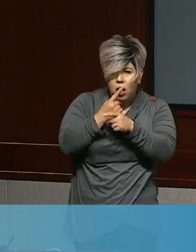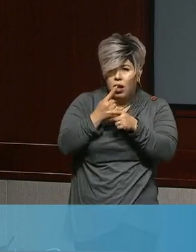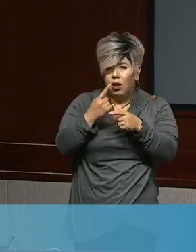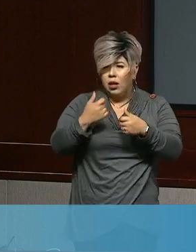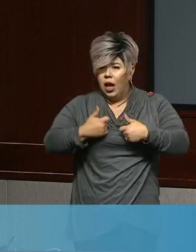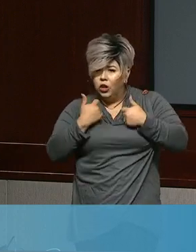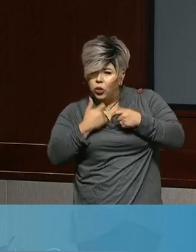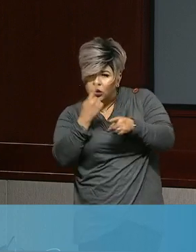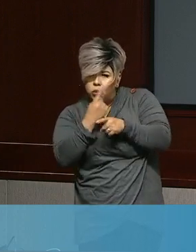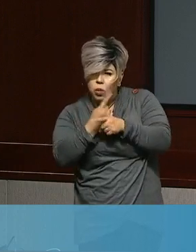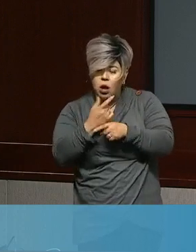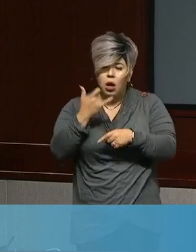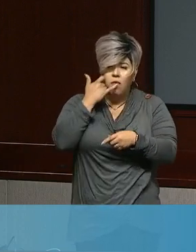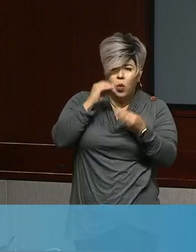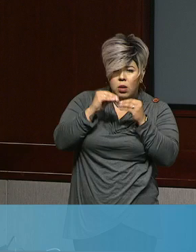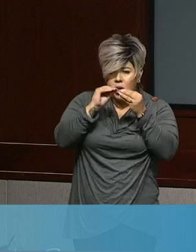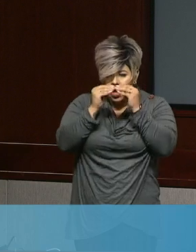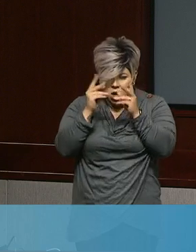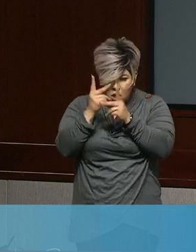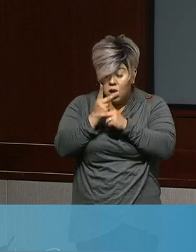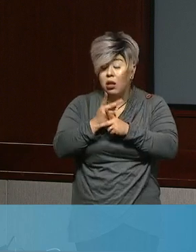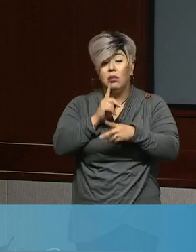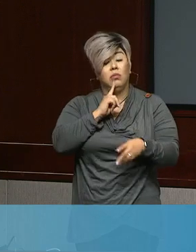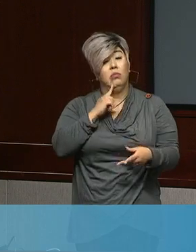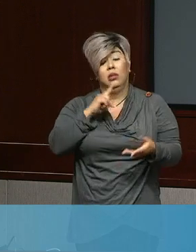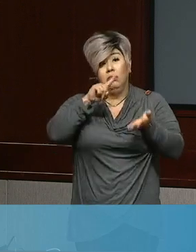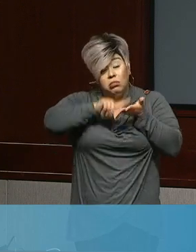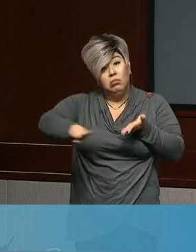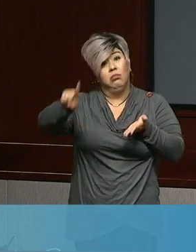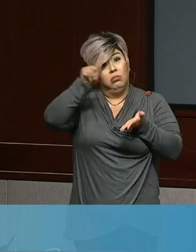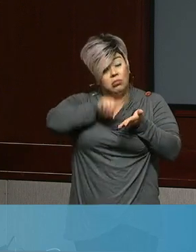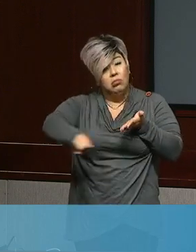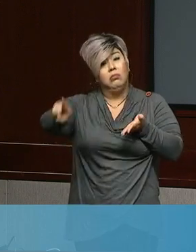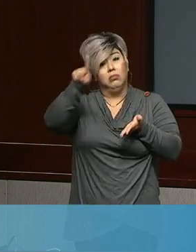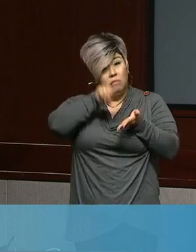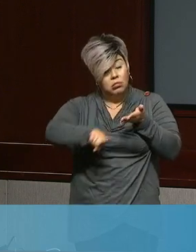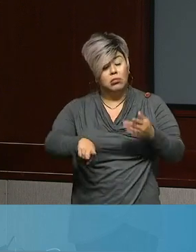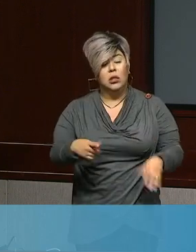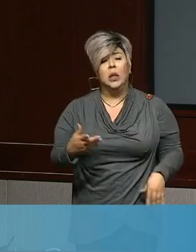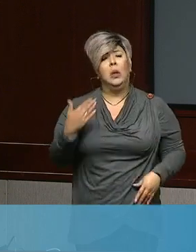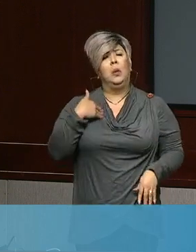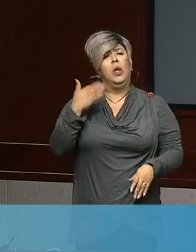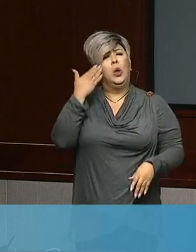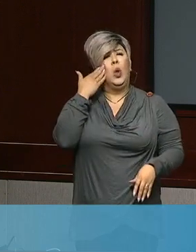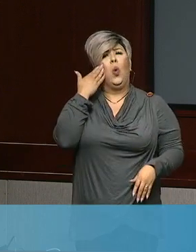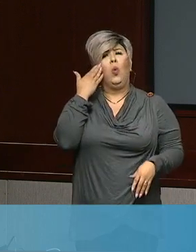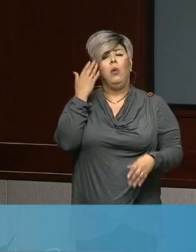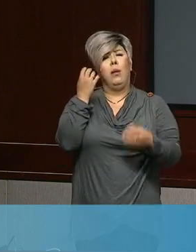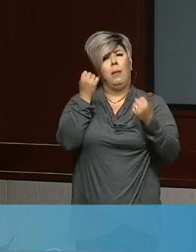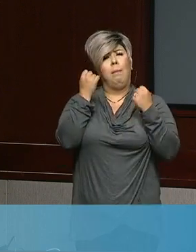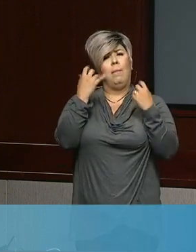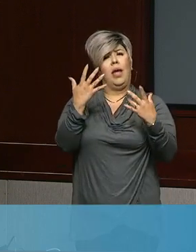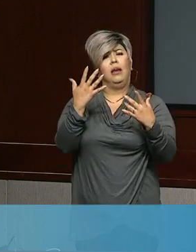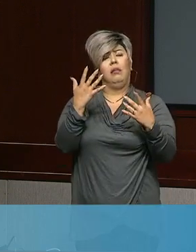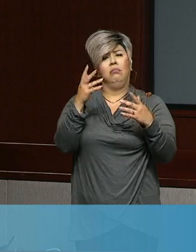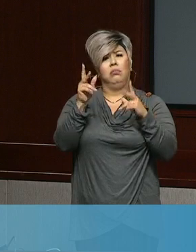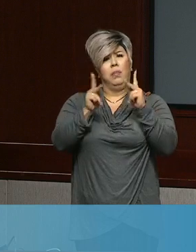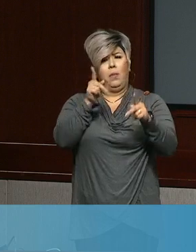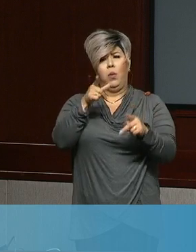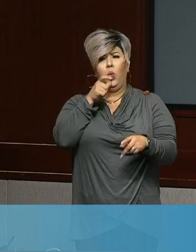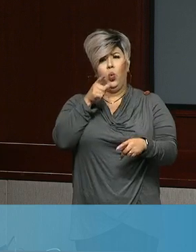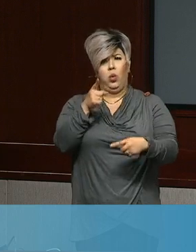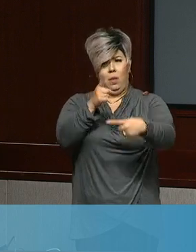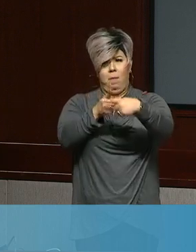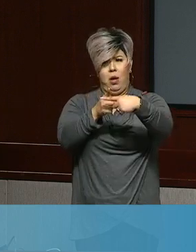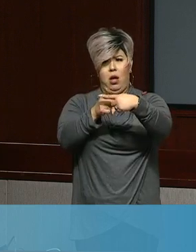numbers to make sure that we aren't double counting patients. We do know a number of positive patients, again, have positive tests. If they